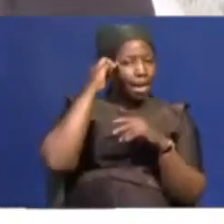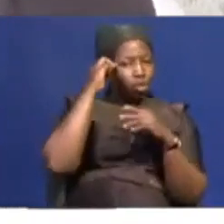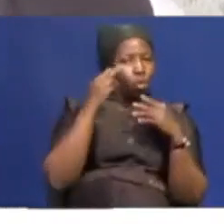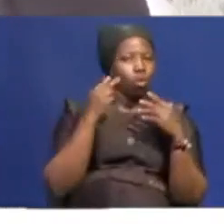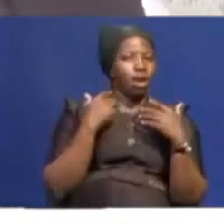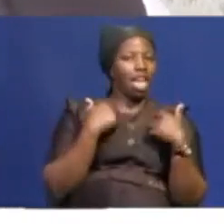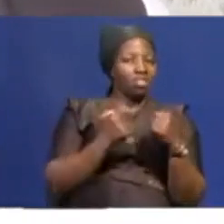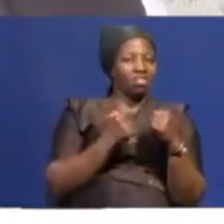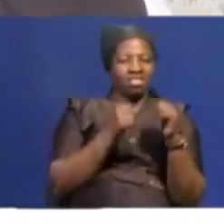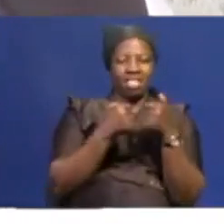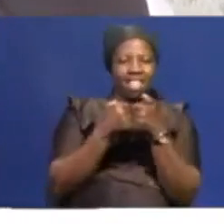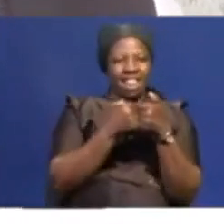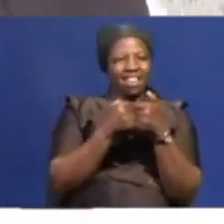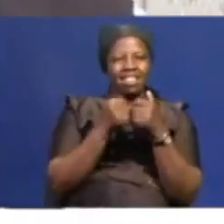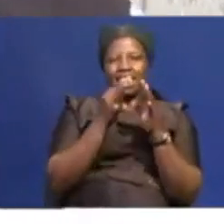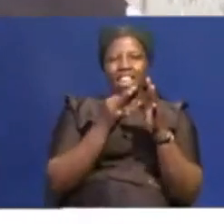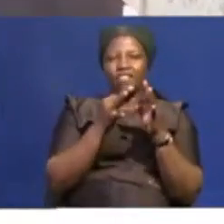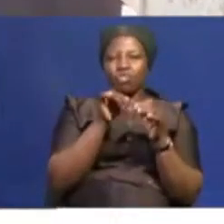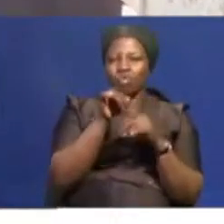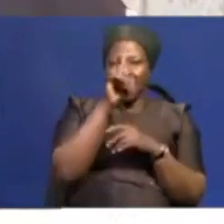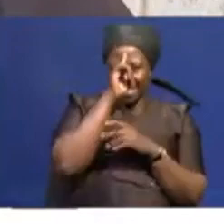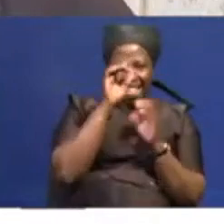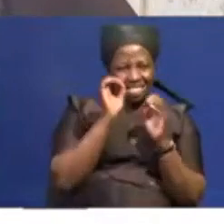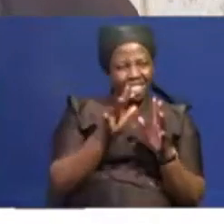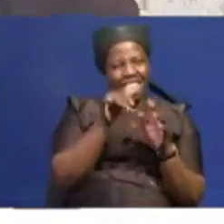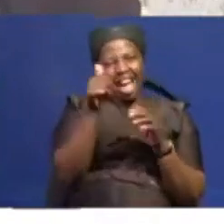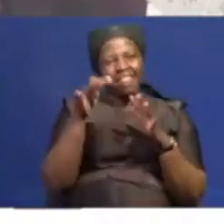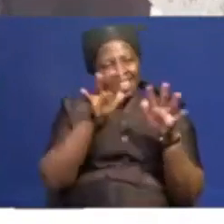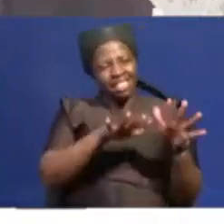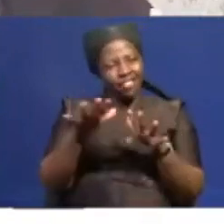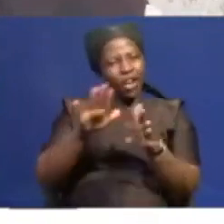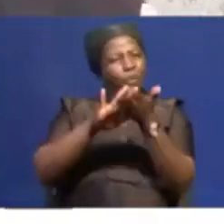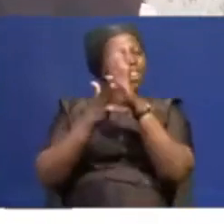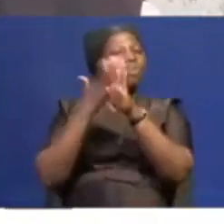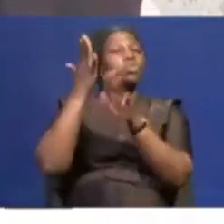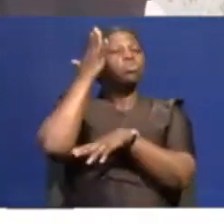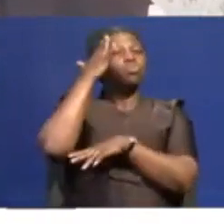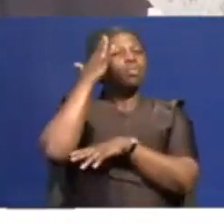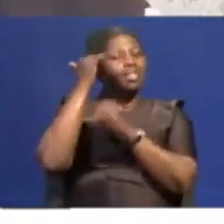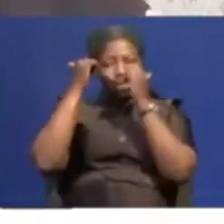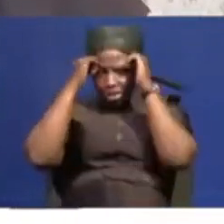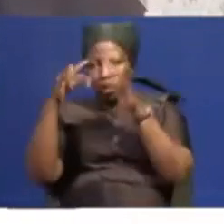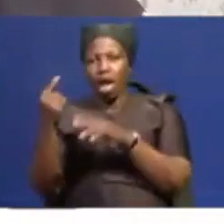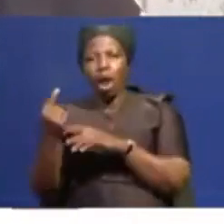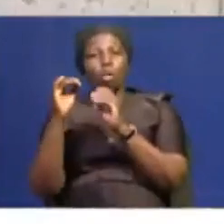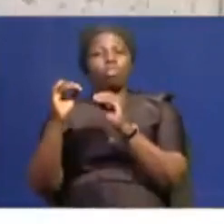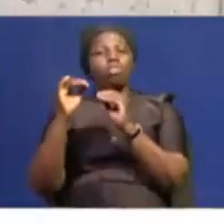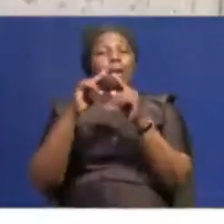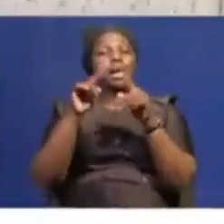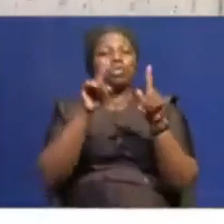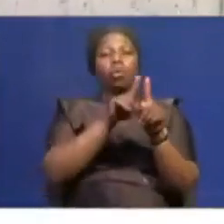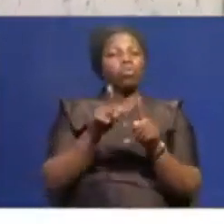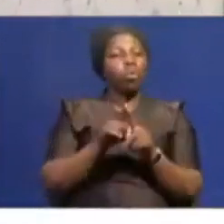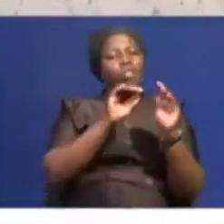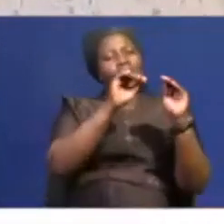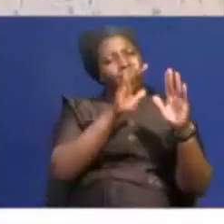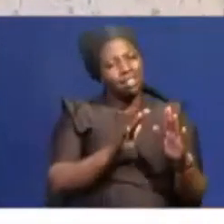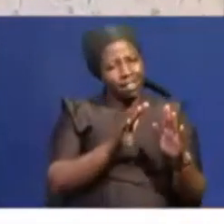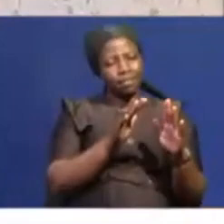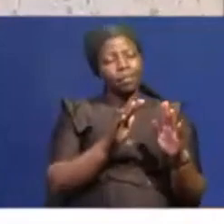knowing that they have that mental health problem. And it's not only to the students in our schools, even the teachers themselves. Most people